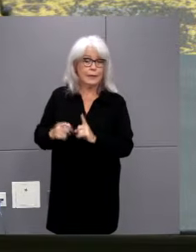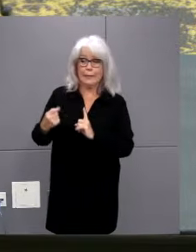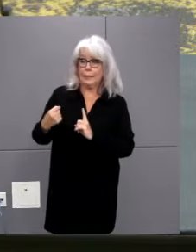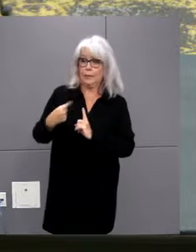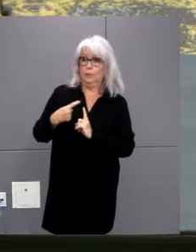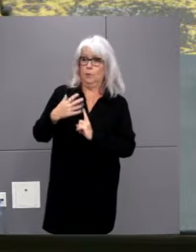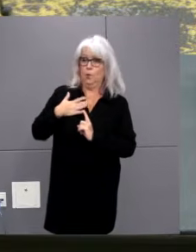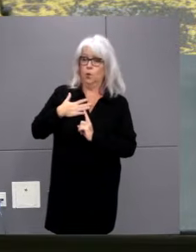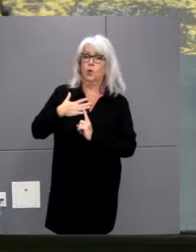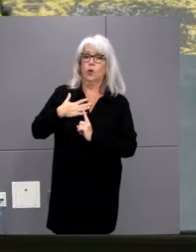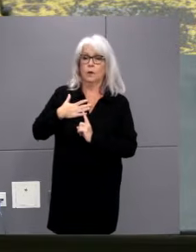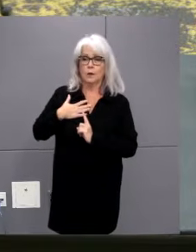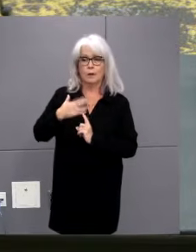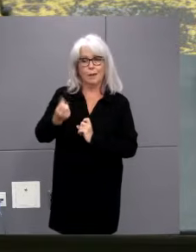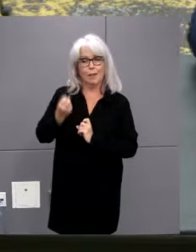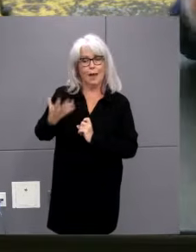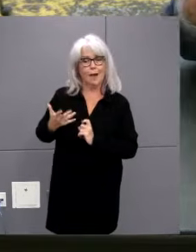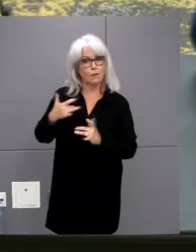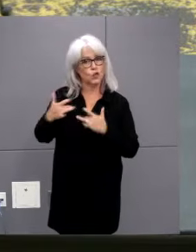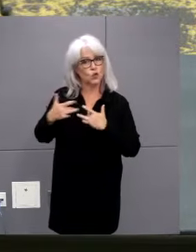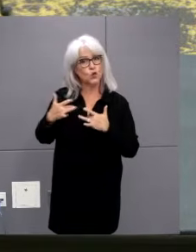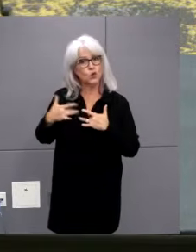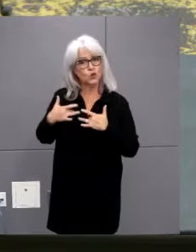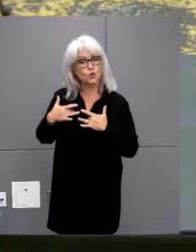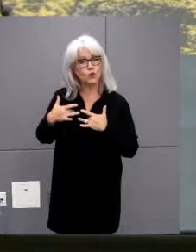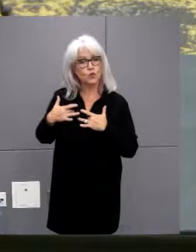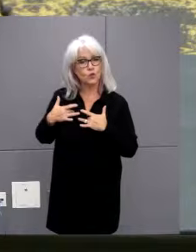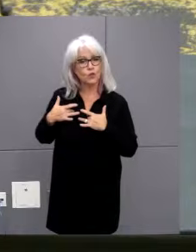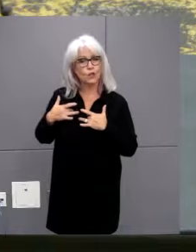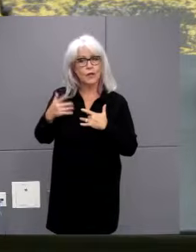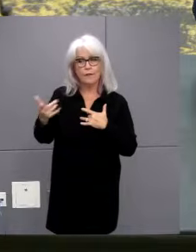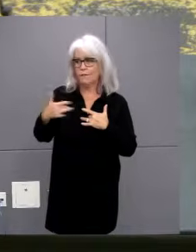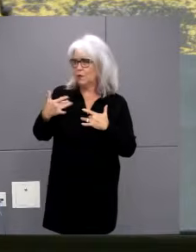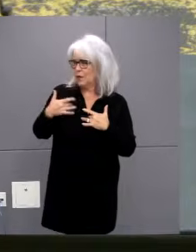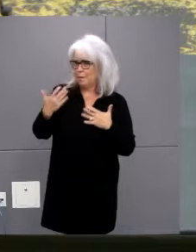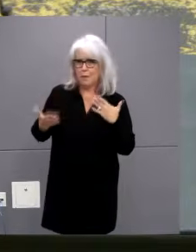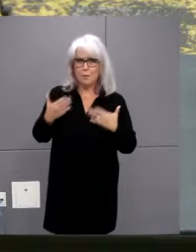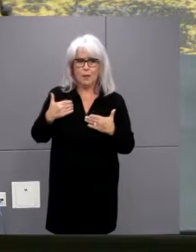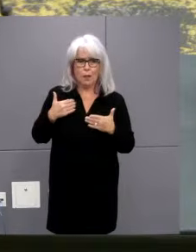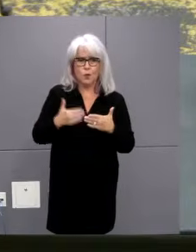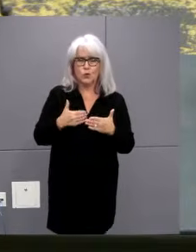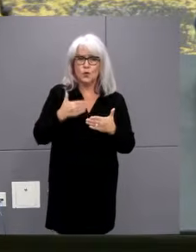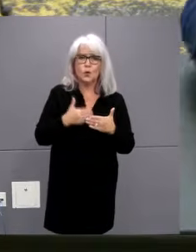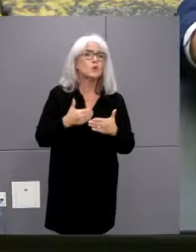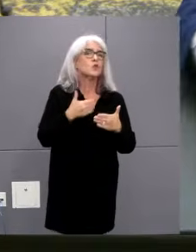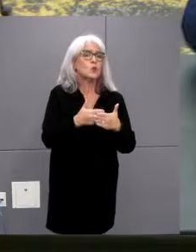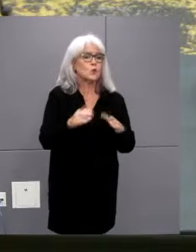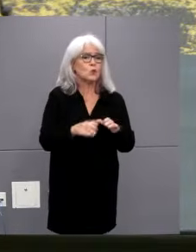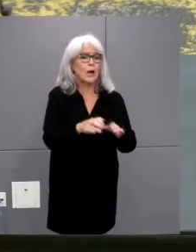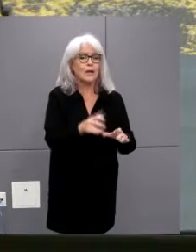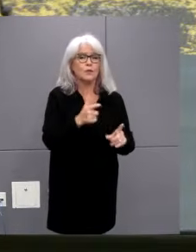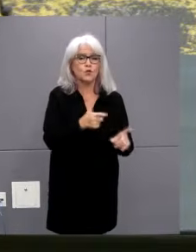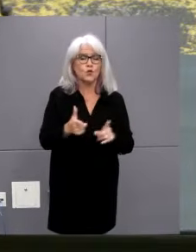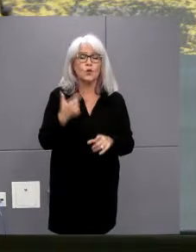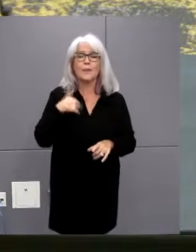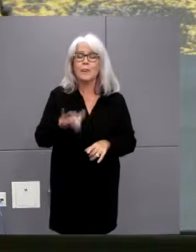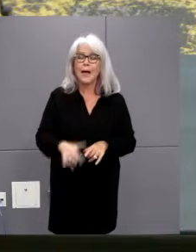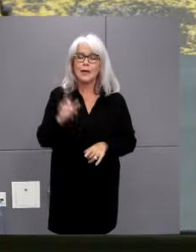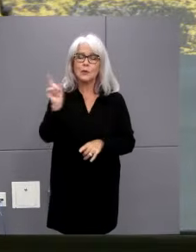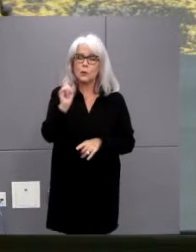off a lot of concerns that it was getting closer and closer, right? So that's where the security part is what I'm speaking